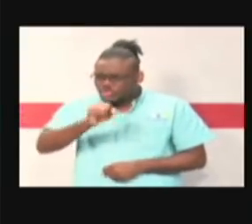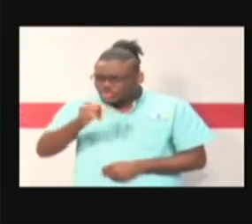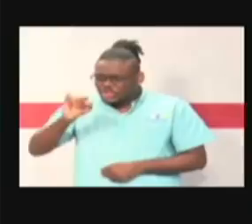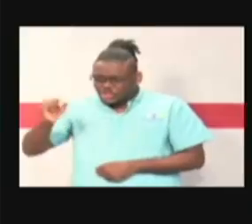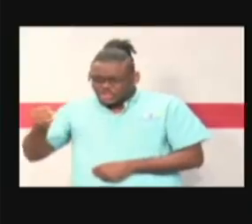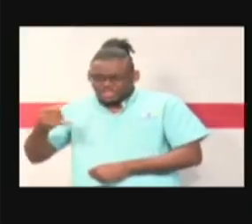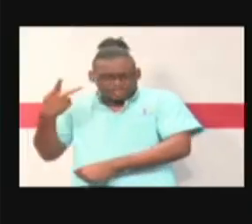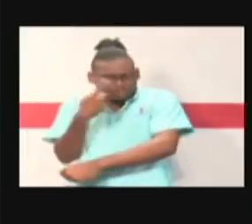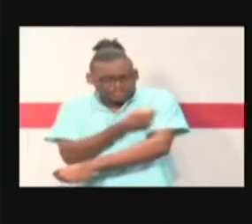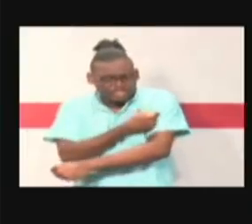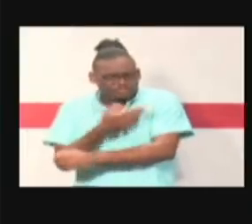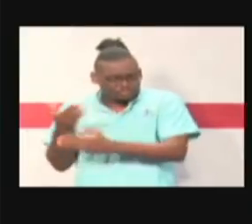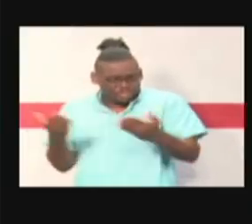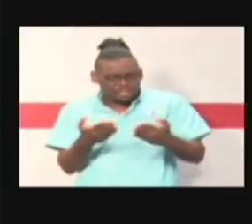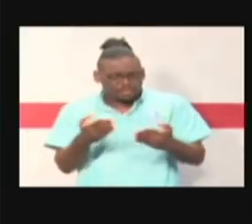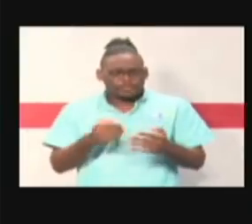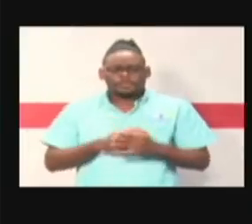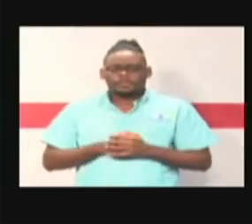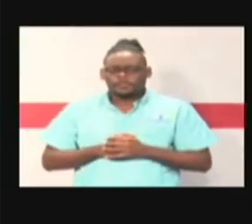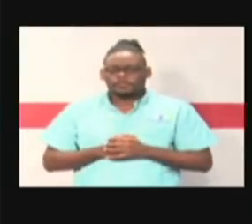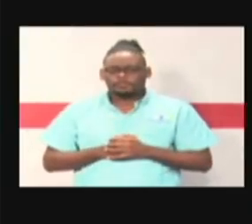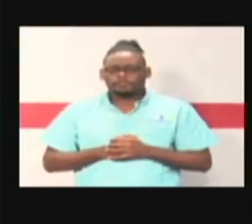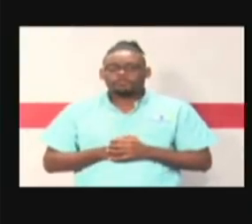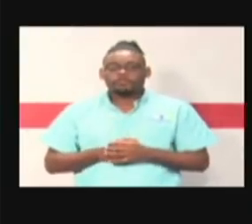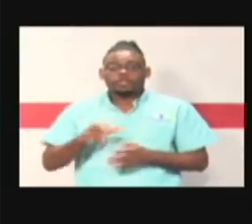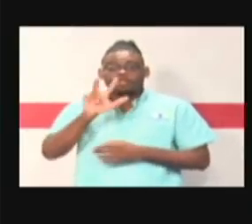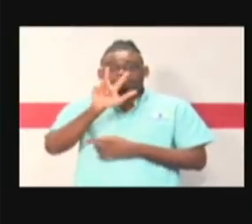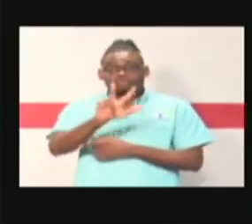introduced. And